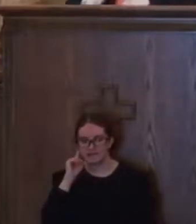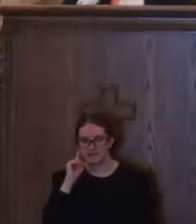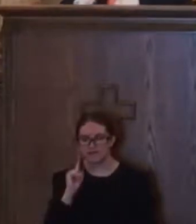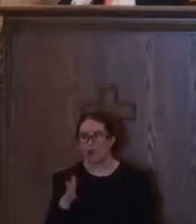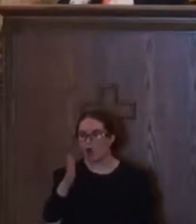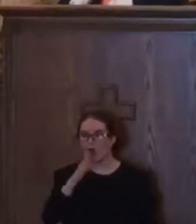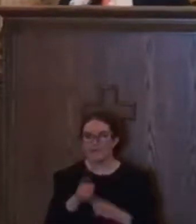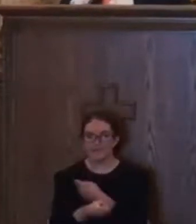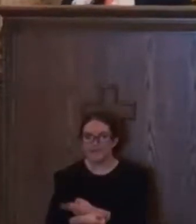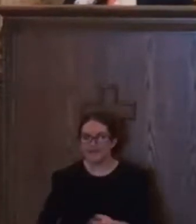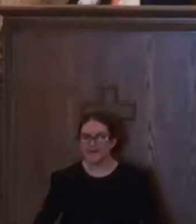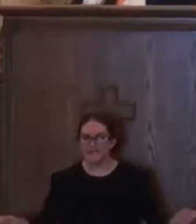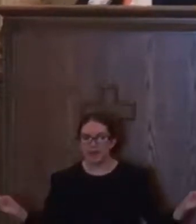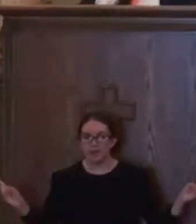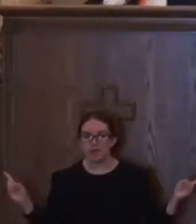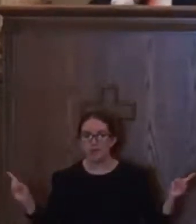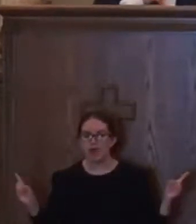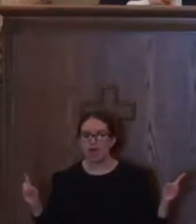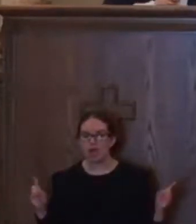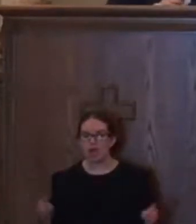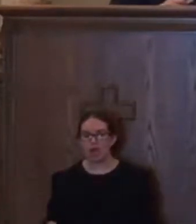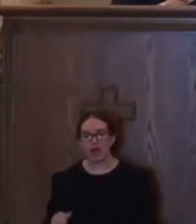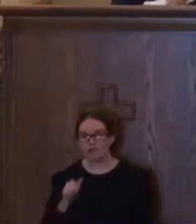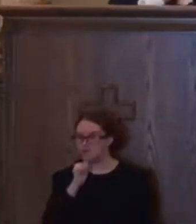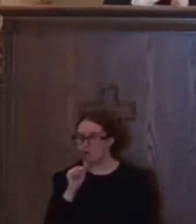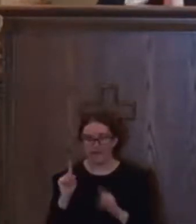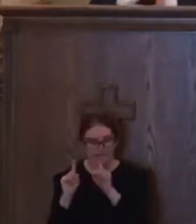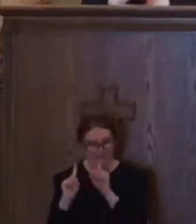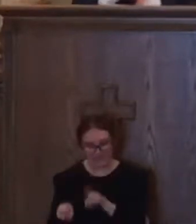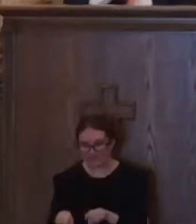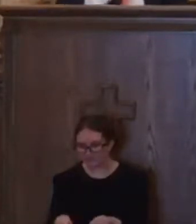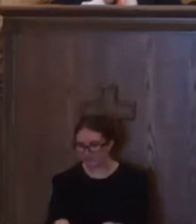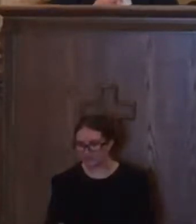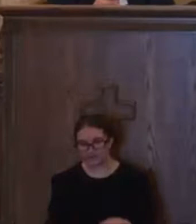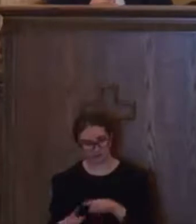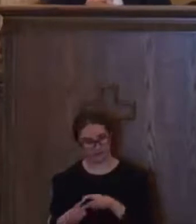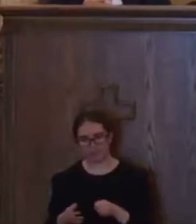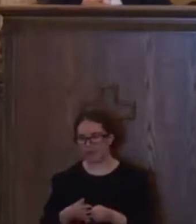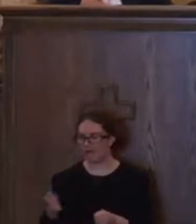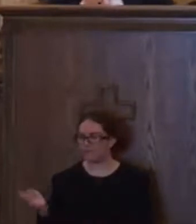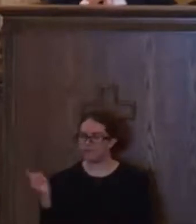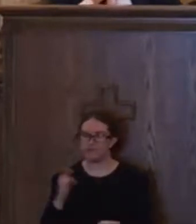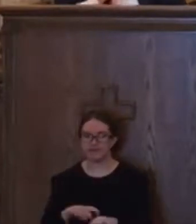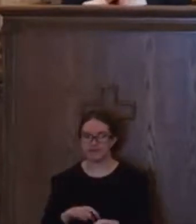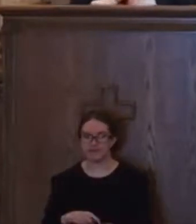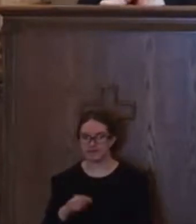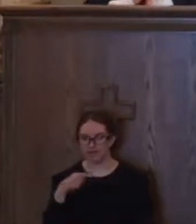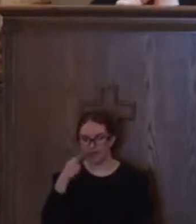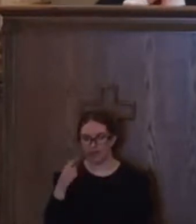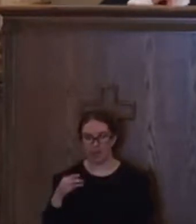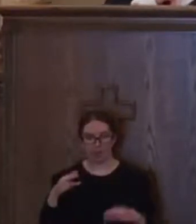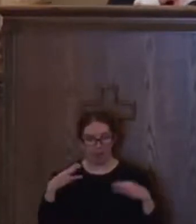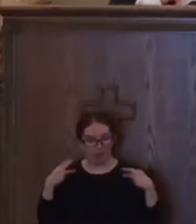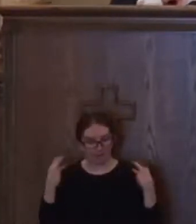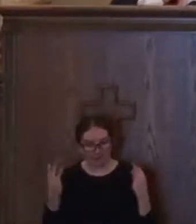going to bring you through this. This is not the answer. But every time, you just say, I'm